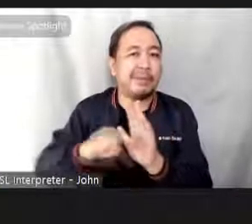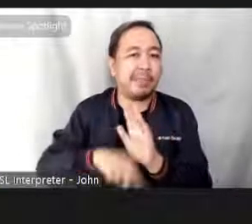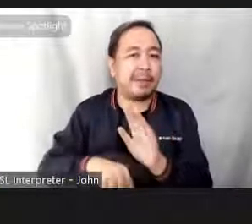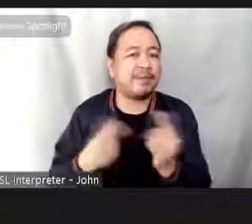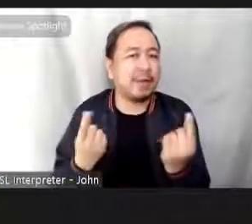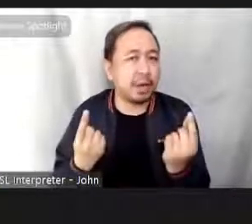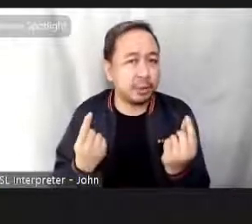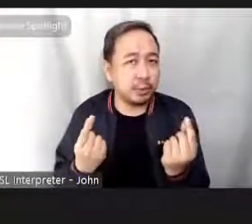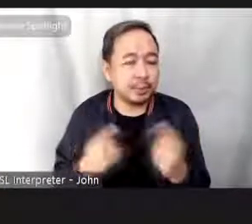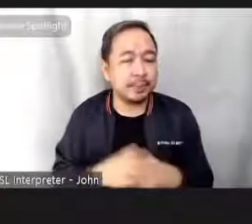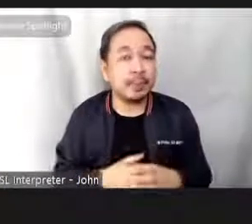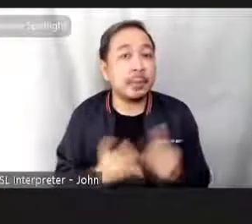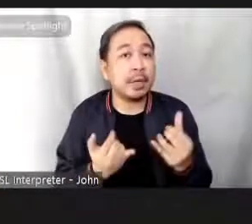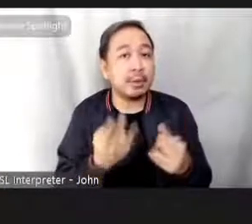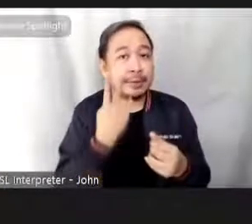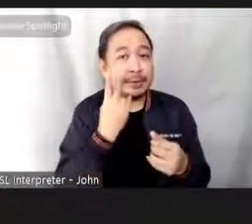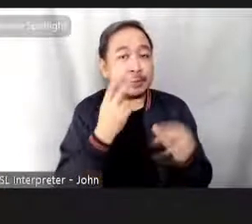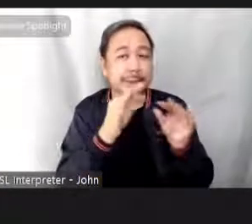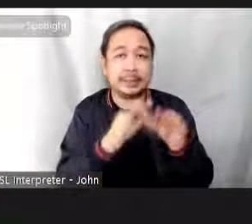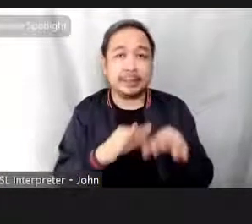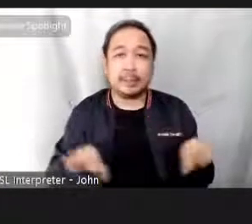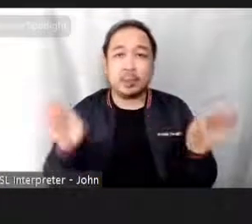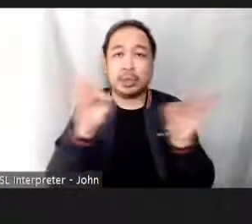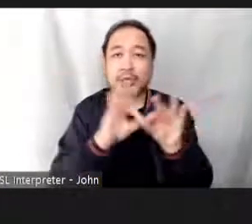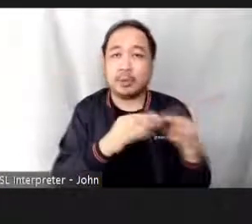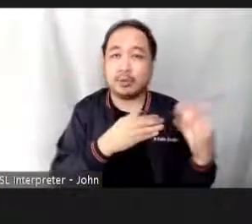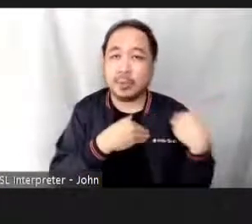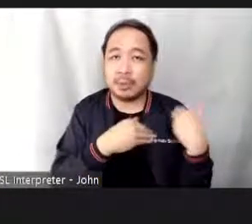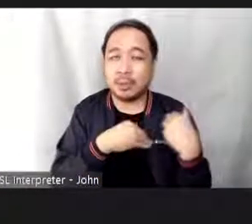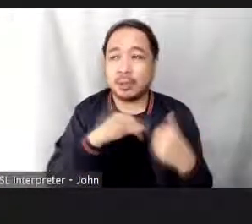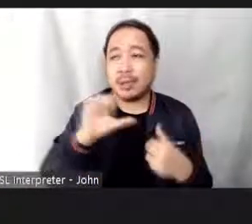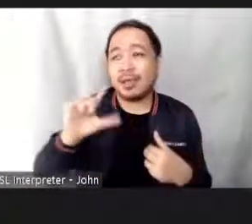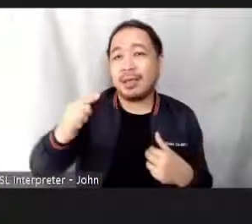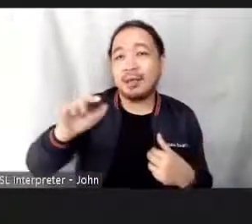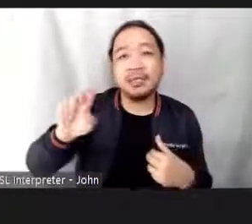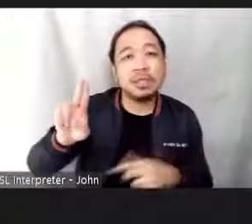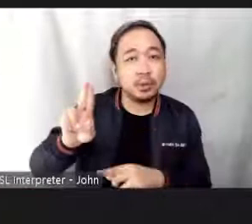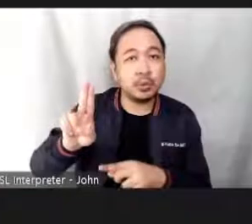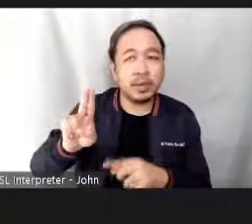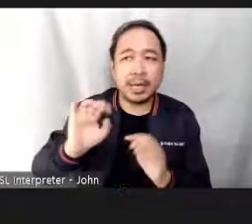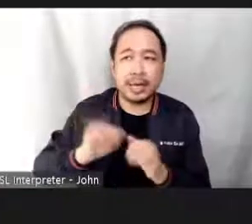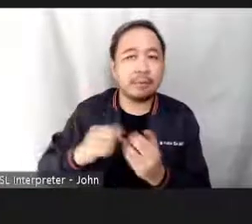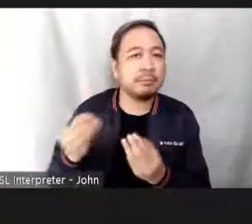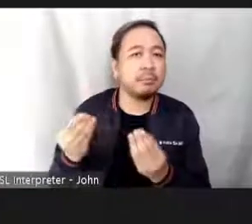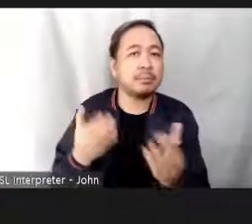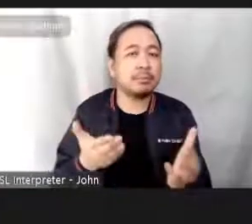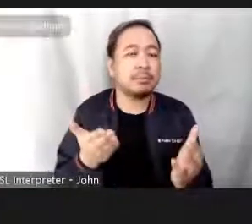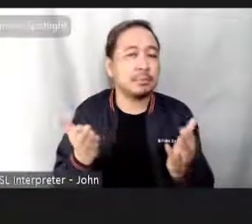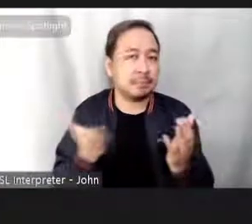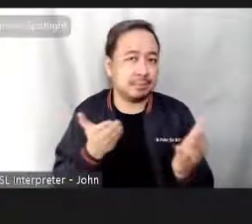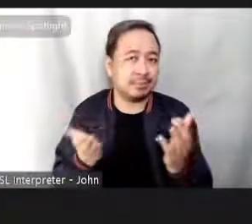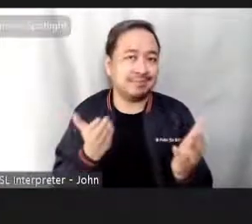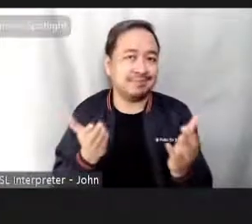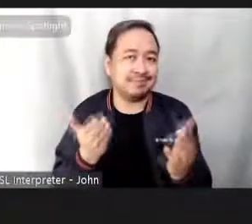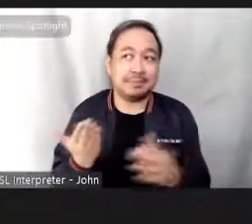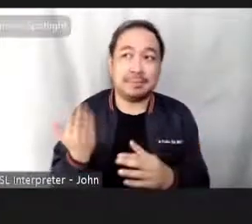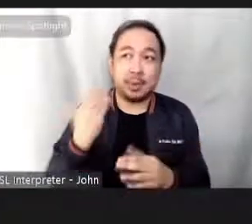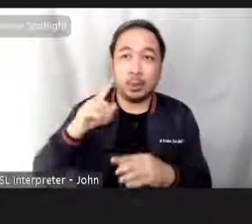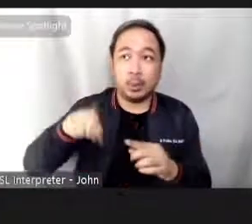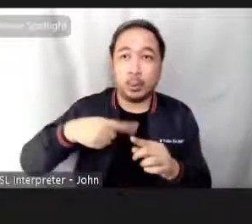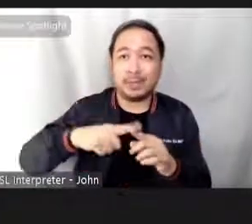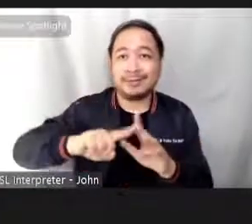Seeing the important role that the local government units have played in the delivery of services during the height of the